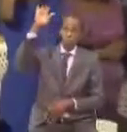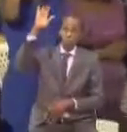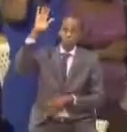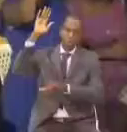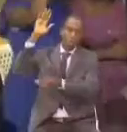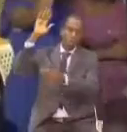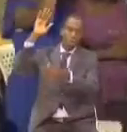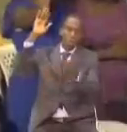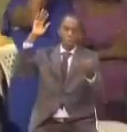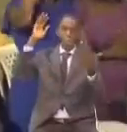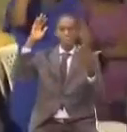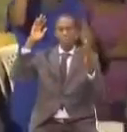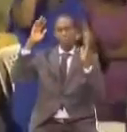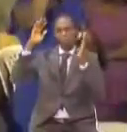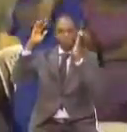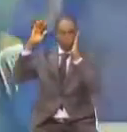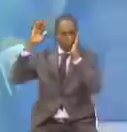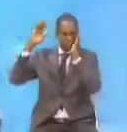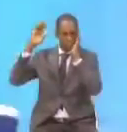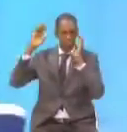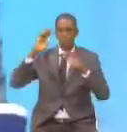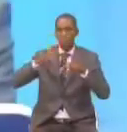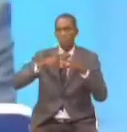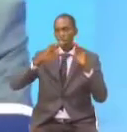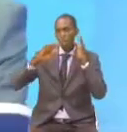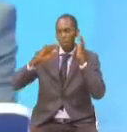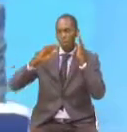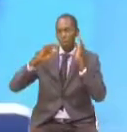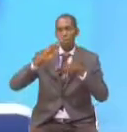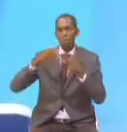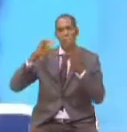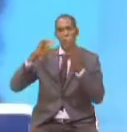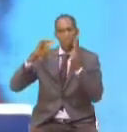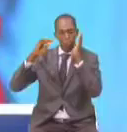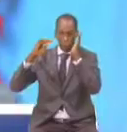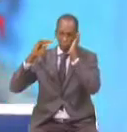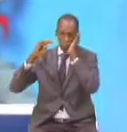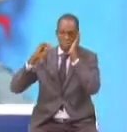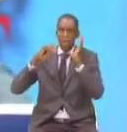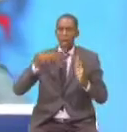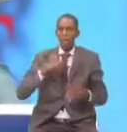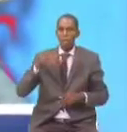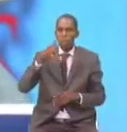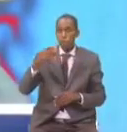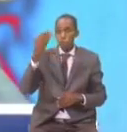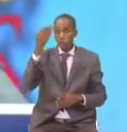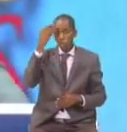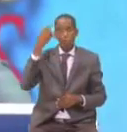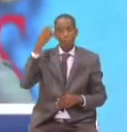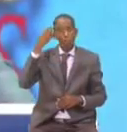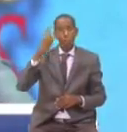in the place where you have the challenge. And you know for a certainty that the